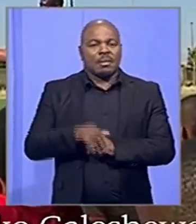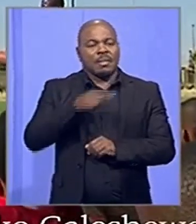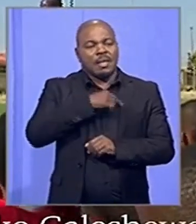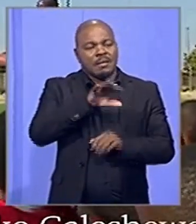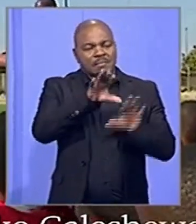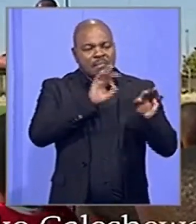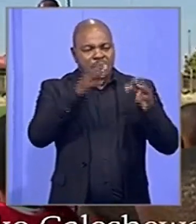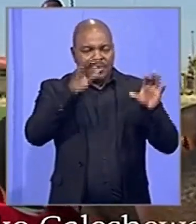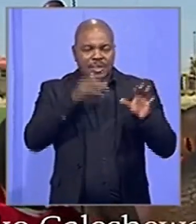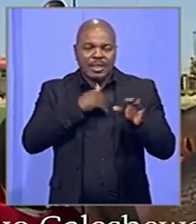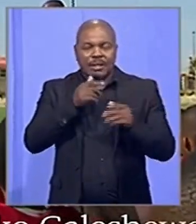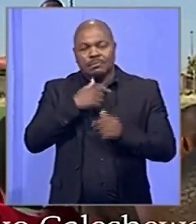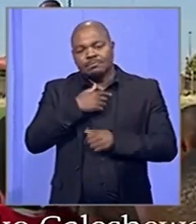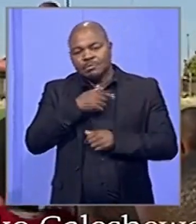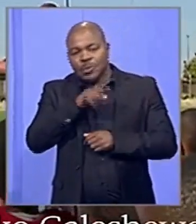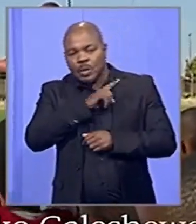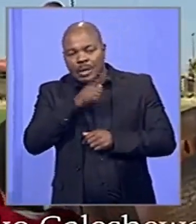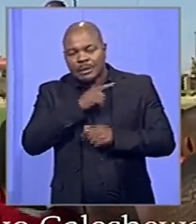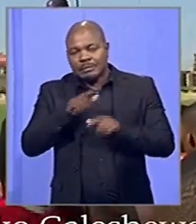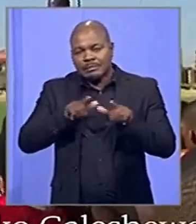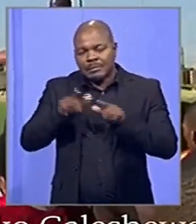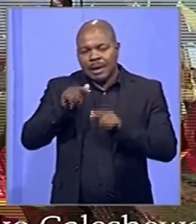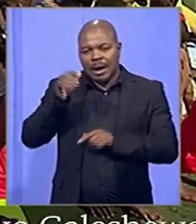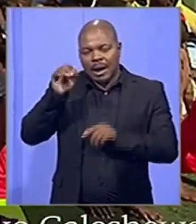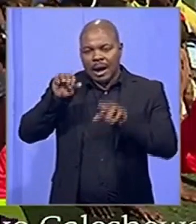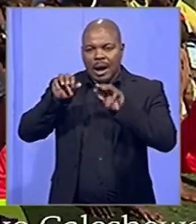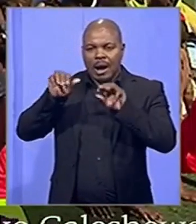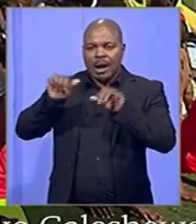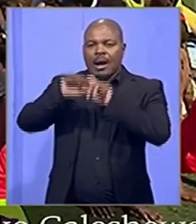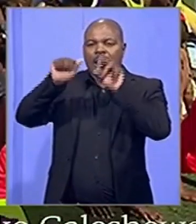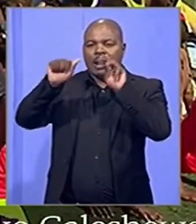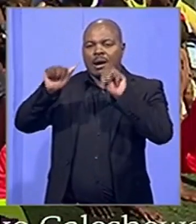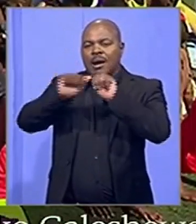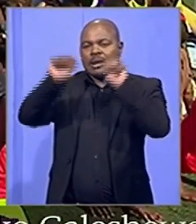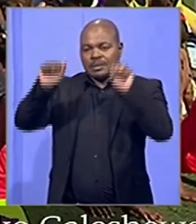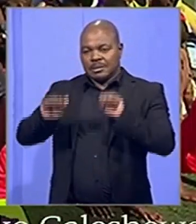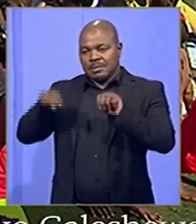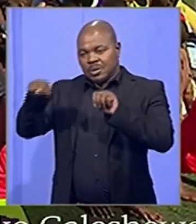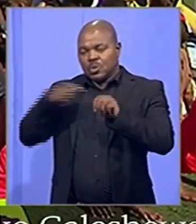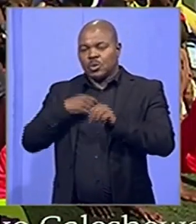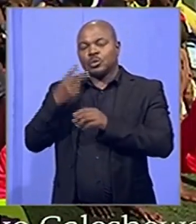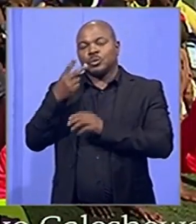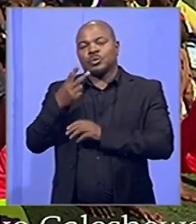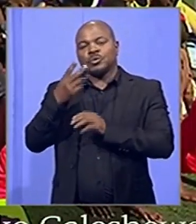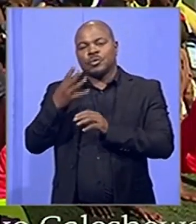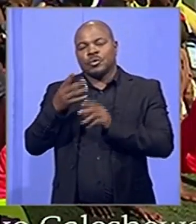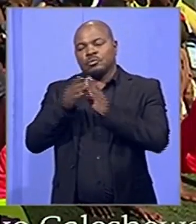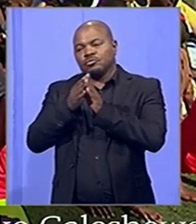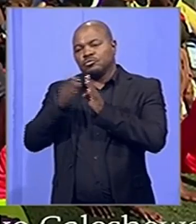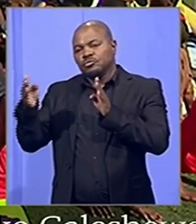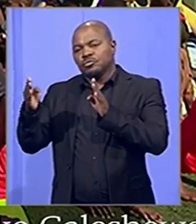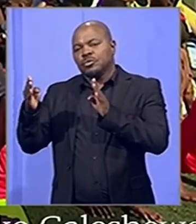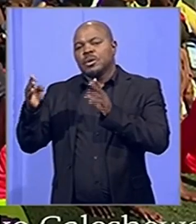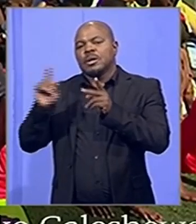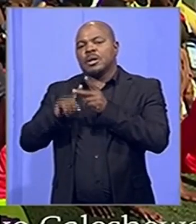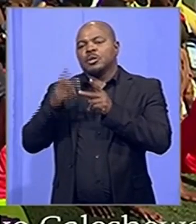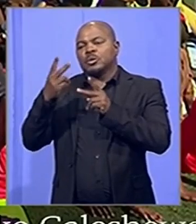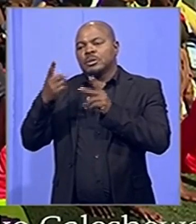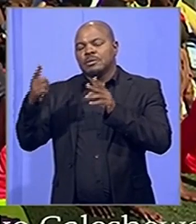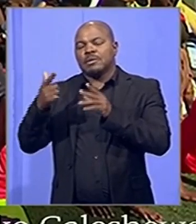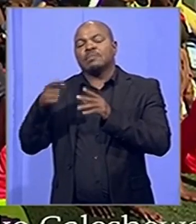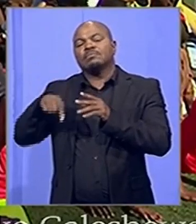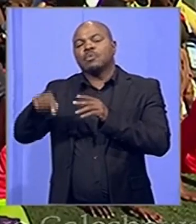le ka lehlonolo la tsona ditekong tsa Sundowns Academy ho tloha ka la 24 ho fihla ka la